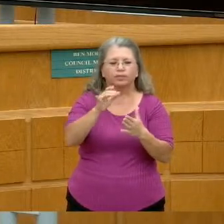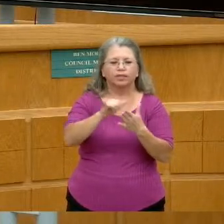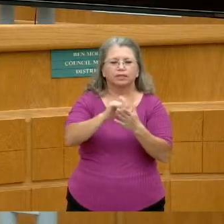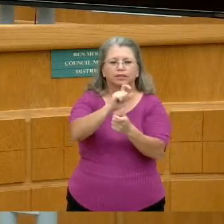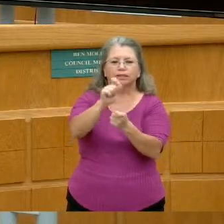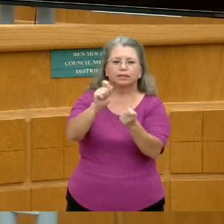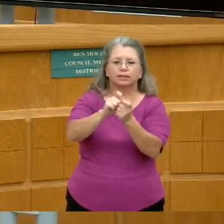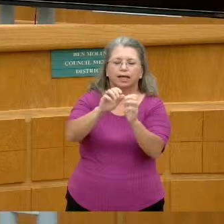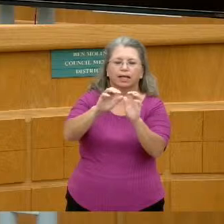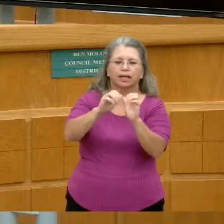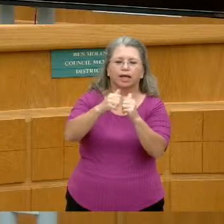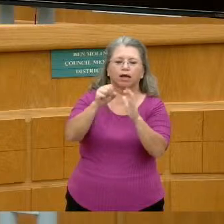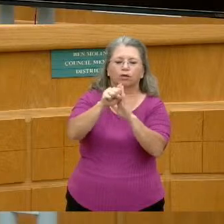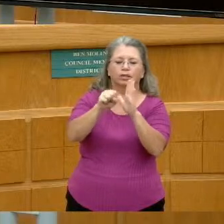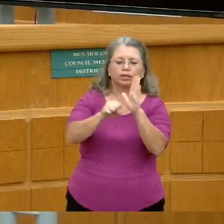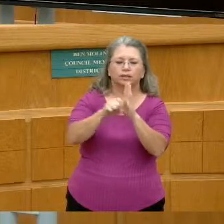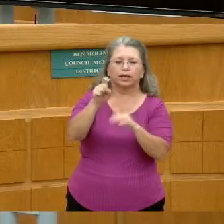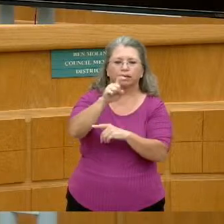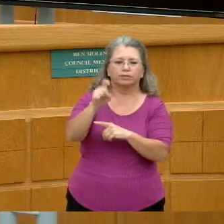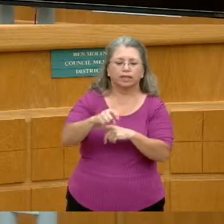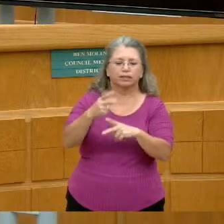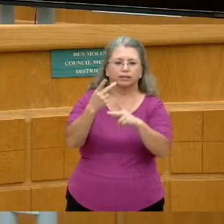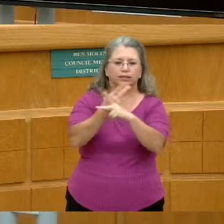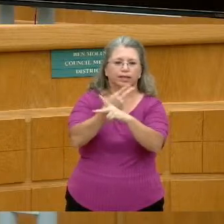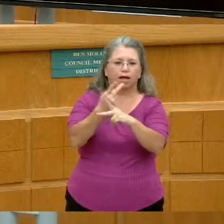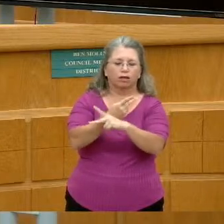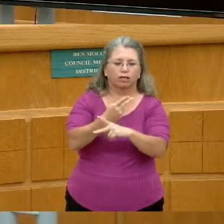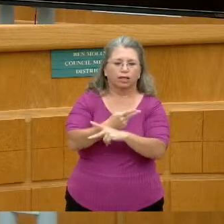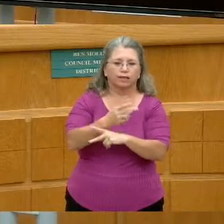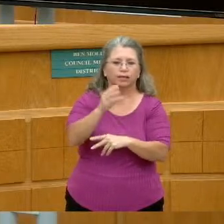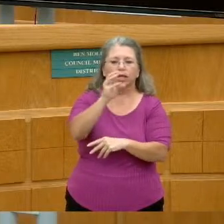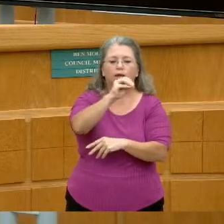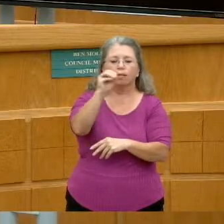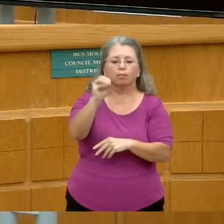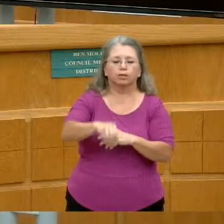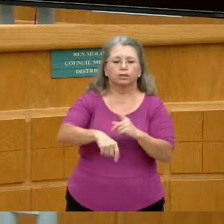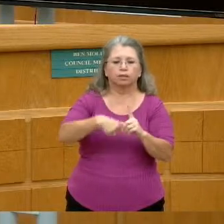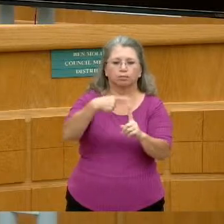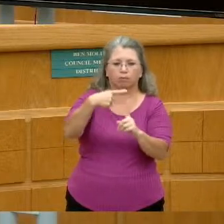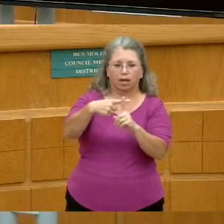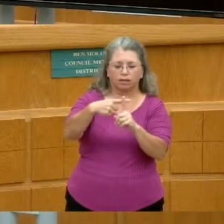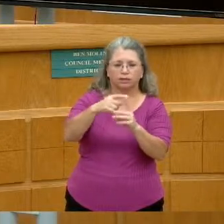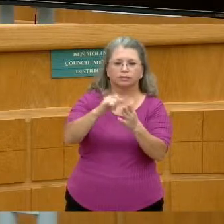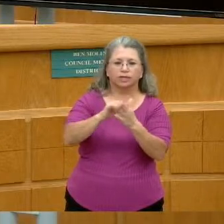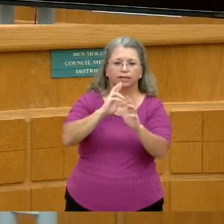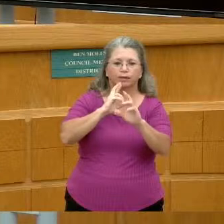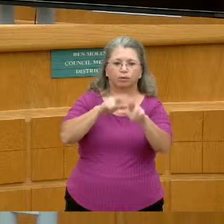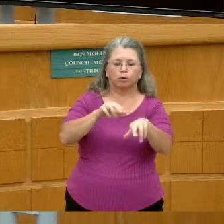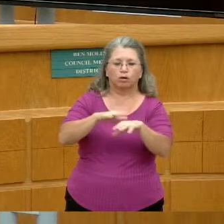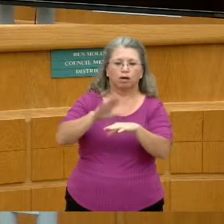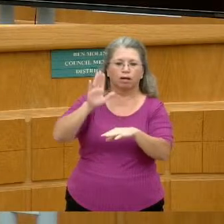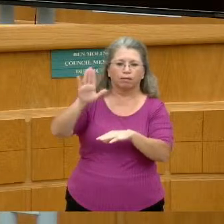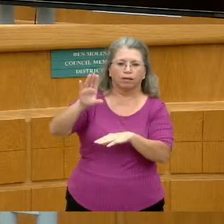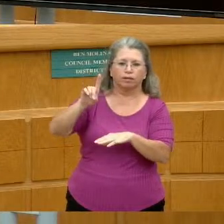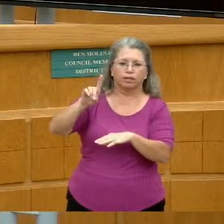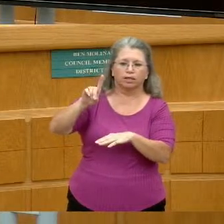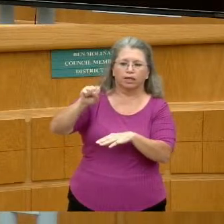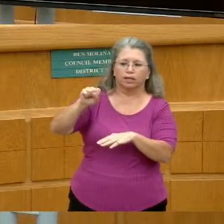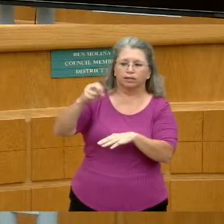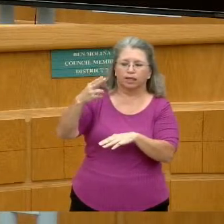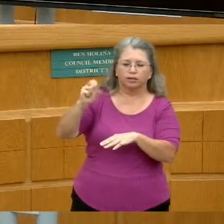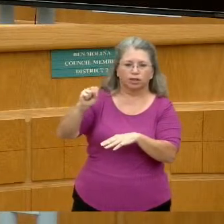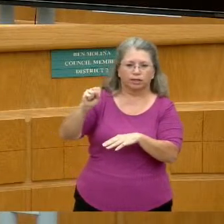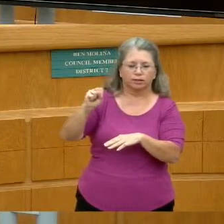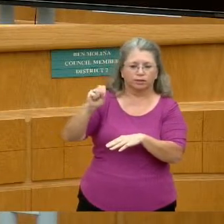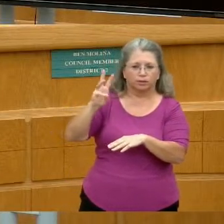way the state of Texas calculates the % positives that they have reported on their DSHS website. So we